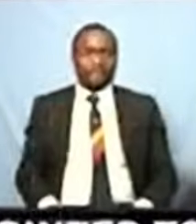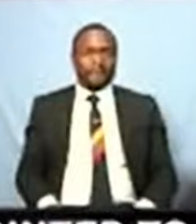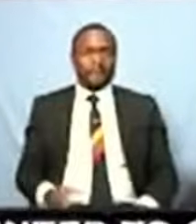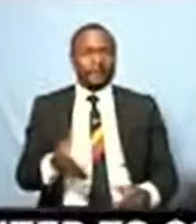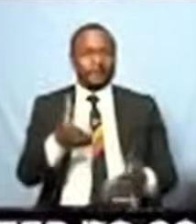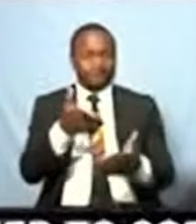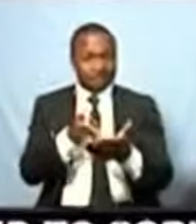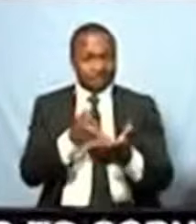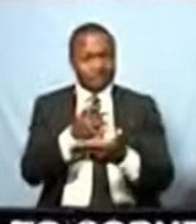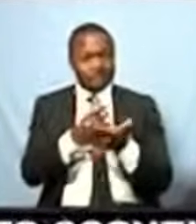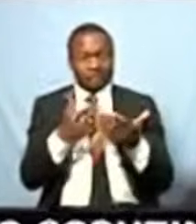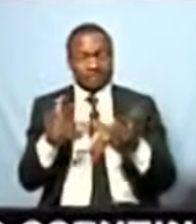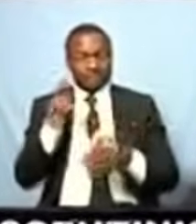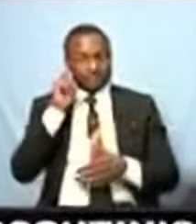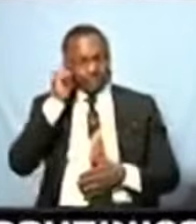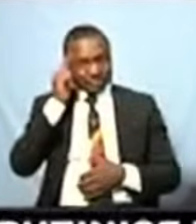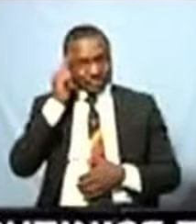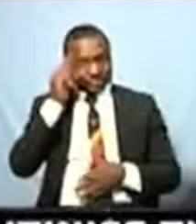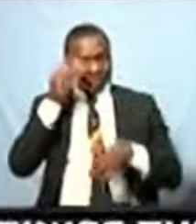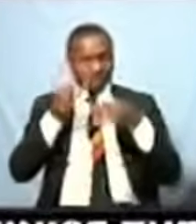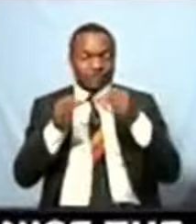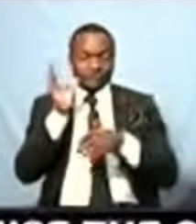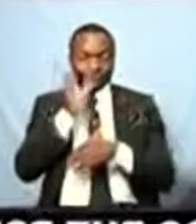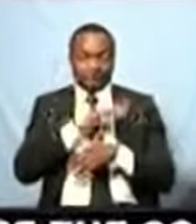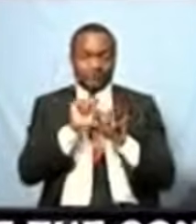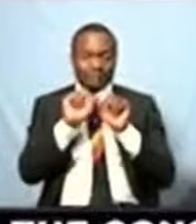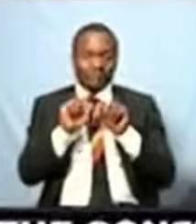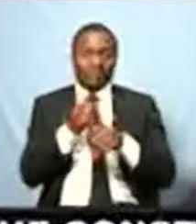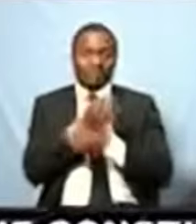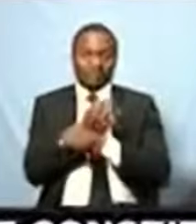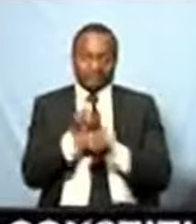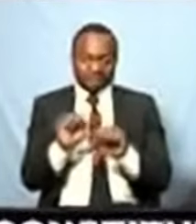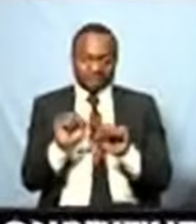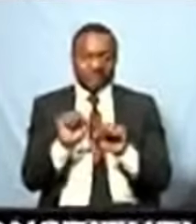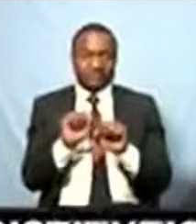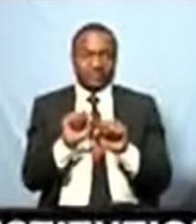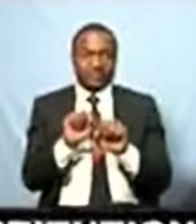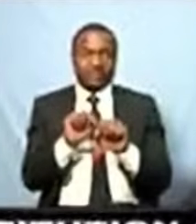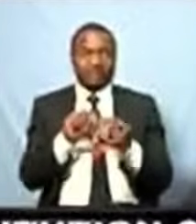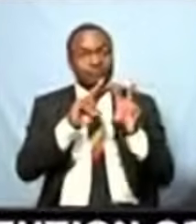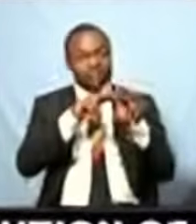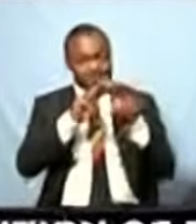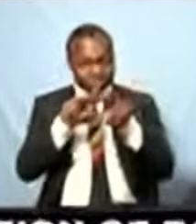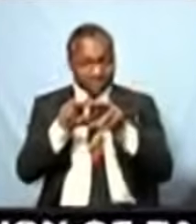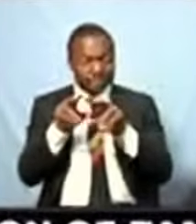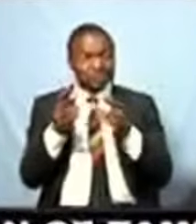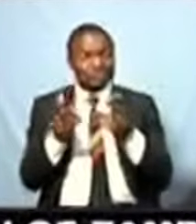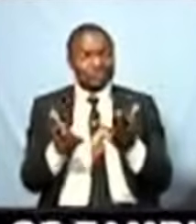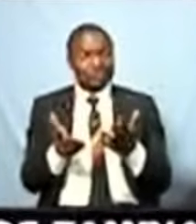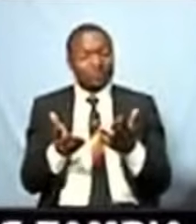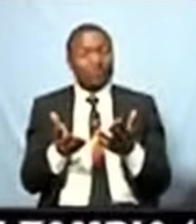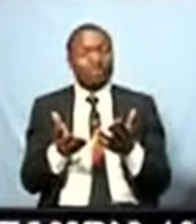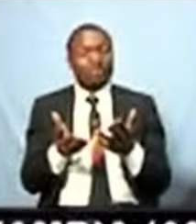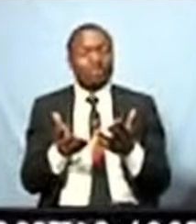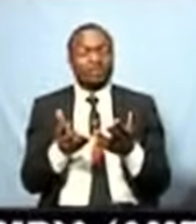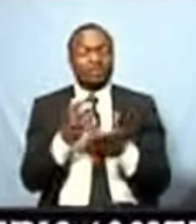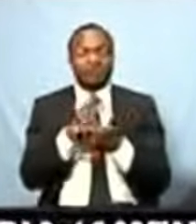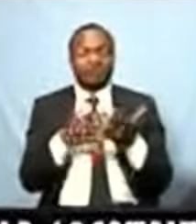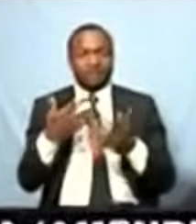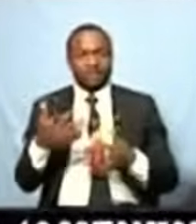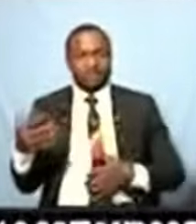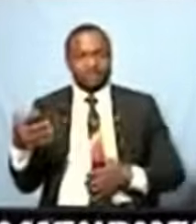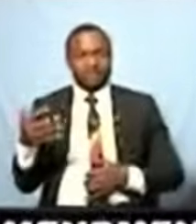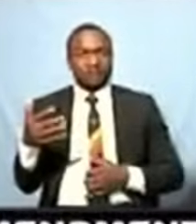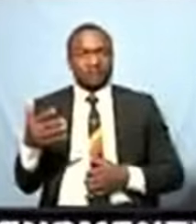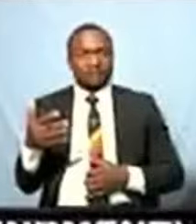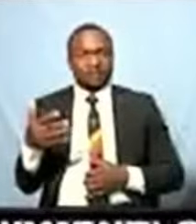this something we think once it's done would cure all our oversight ills, or it's something